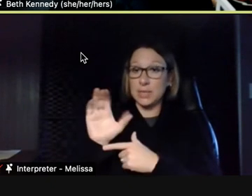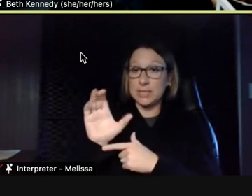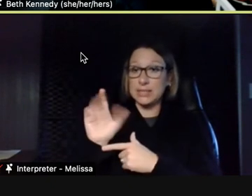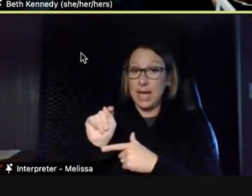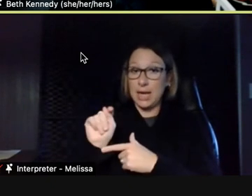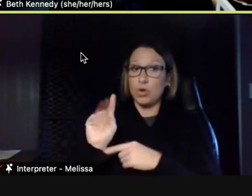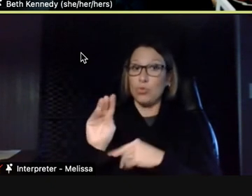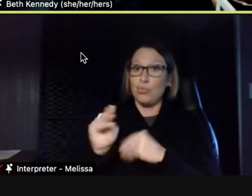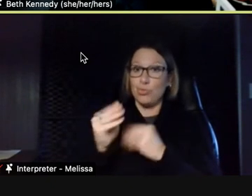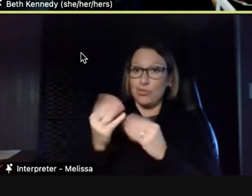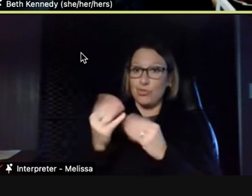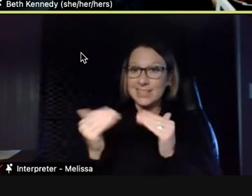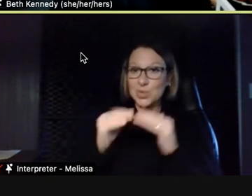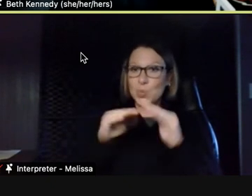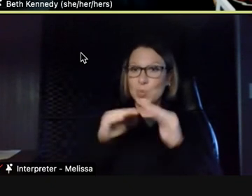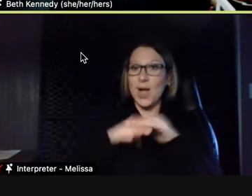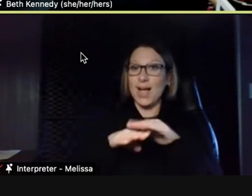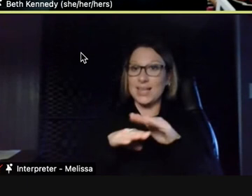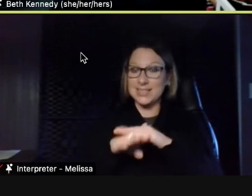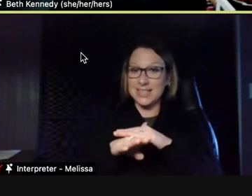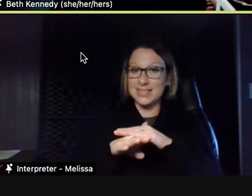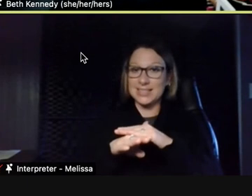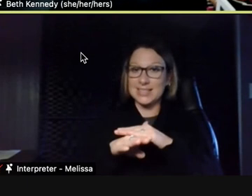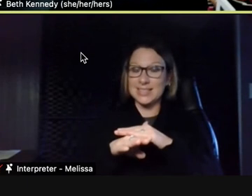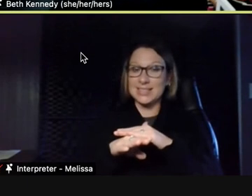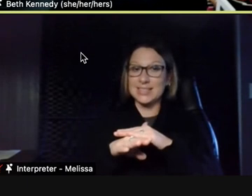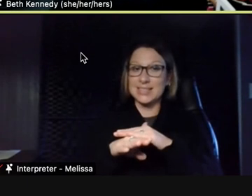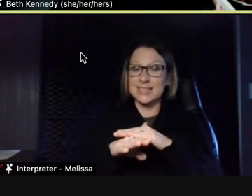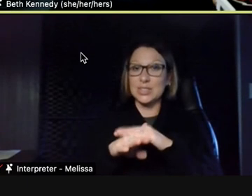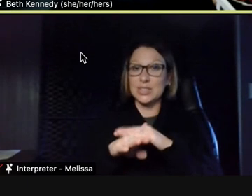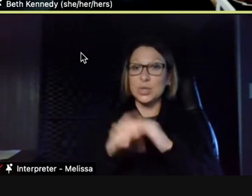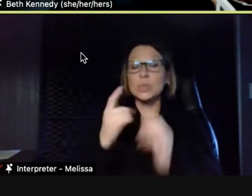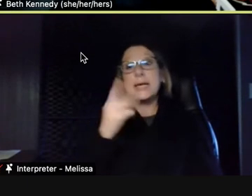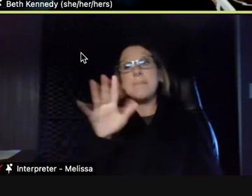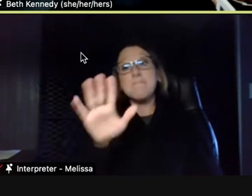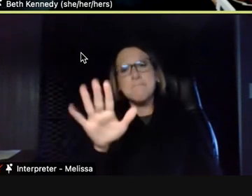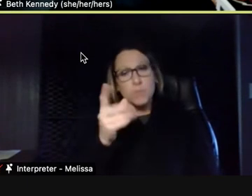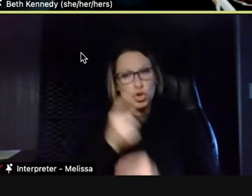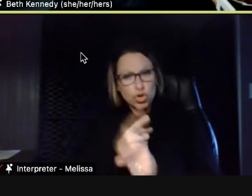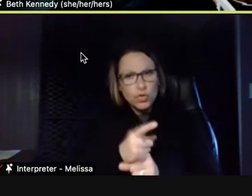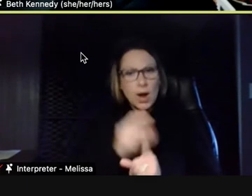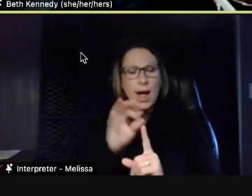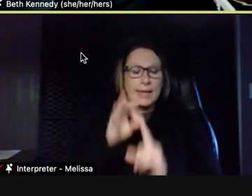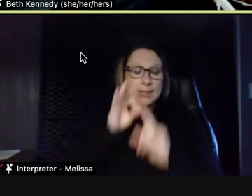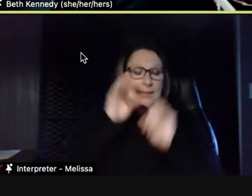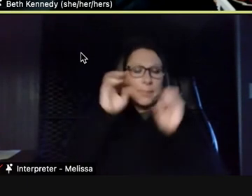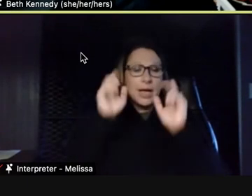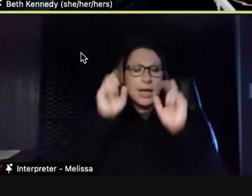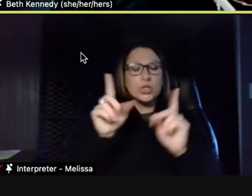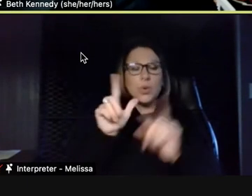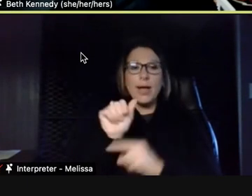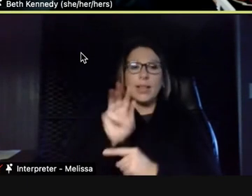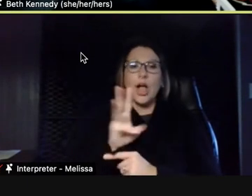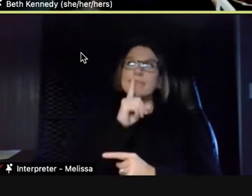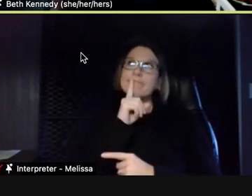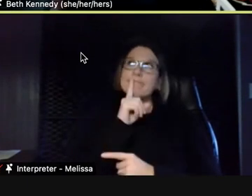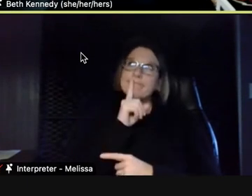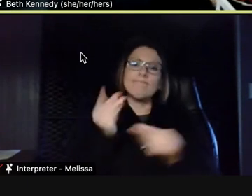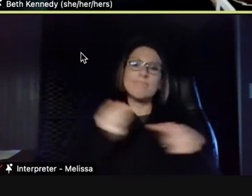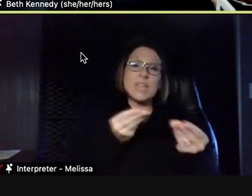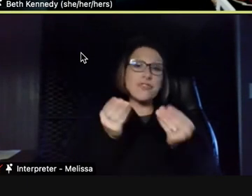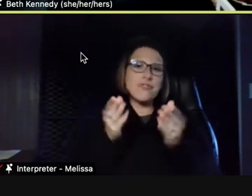access under the law. So you can say, well, you're right, special ed law does not say intervener,